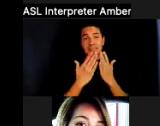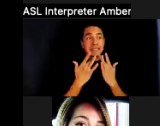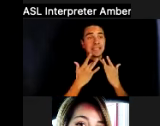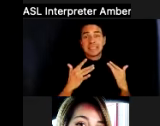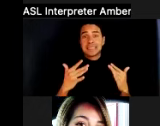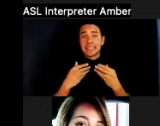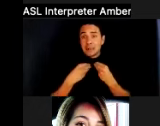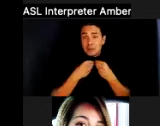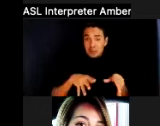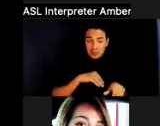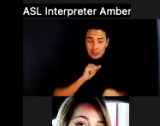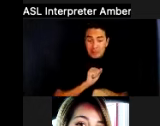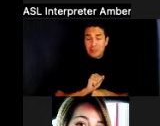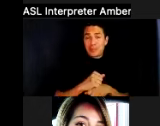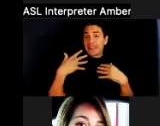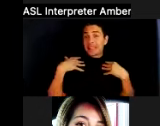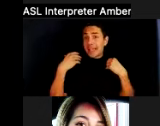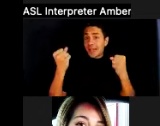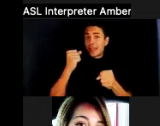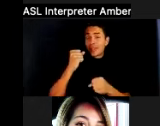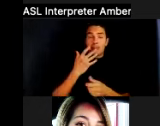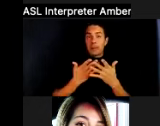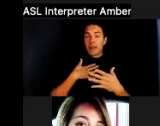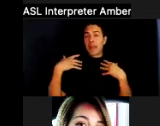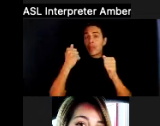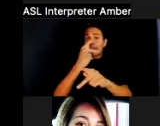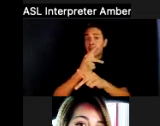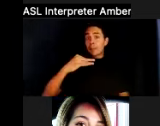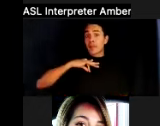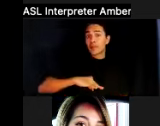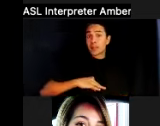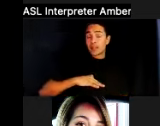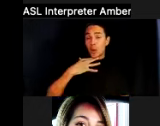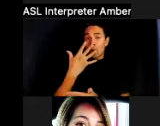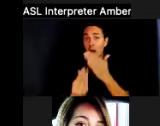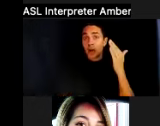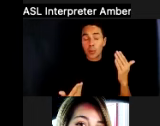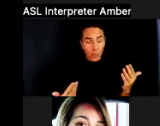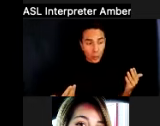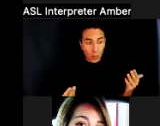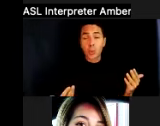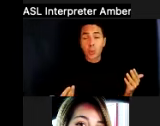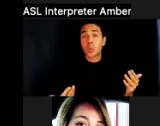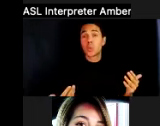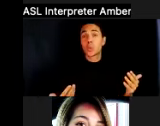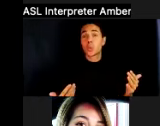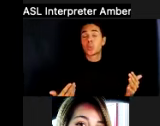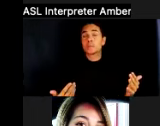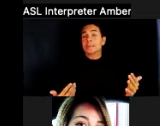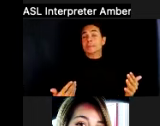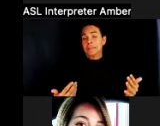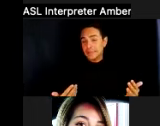of losing their healthcare benefits. There's all kinds of things that folks might be sort